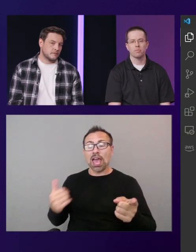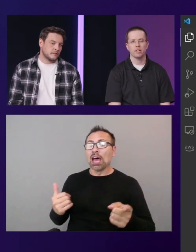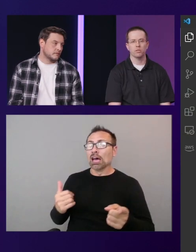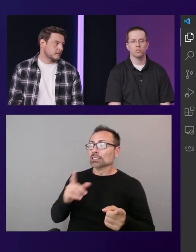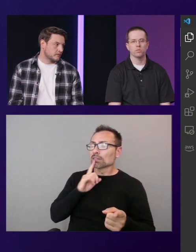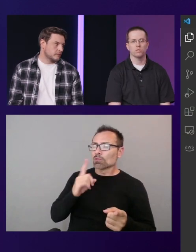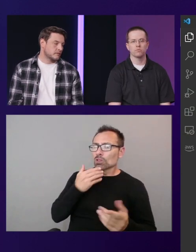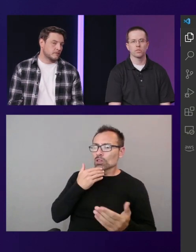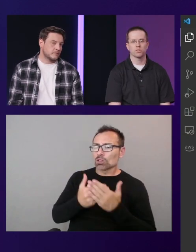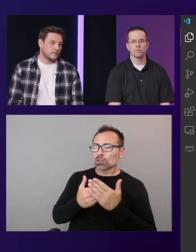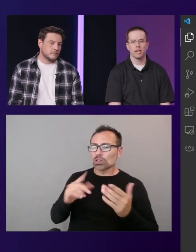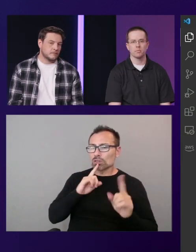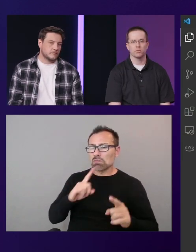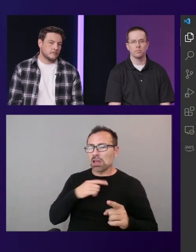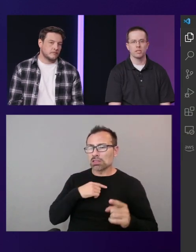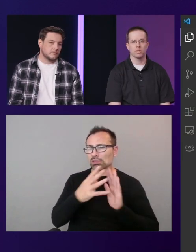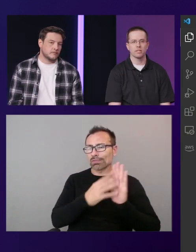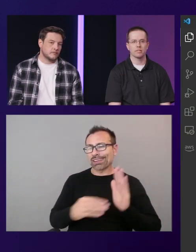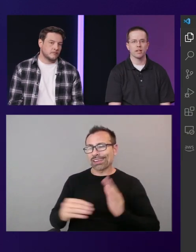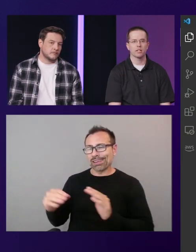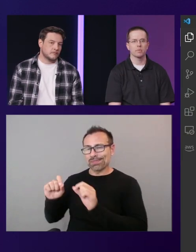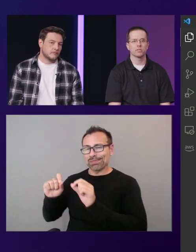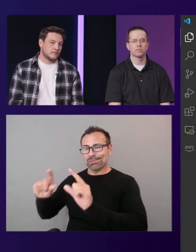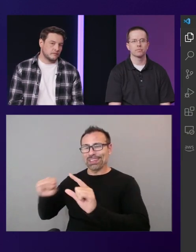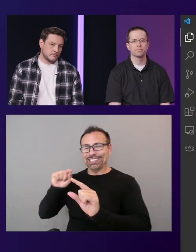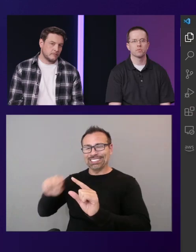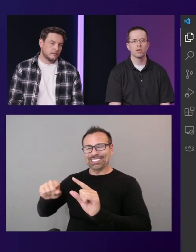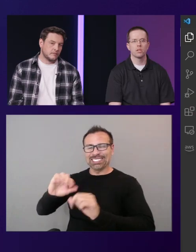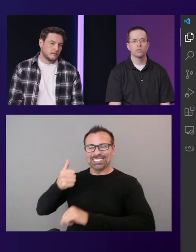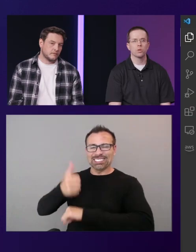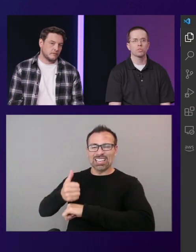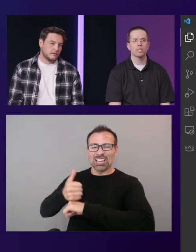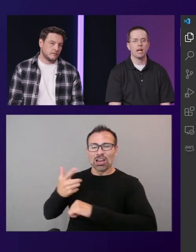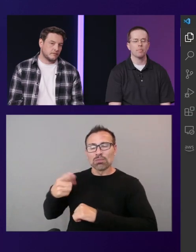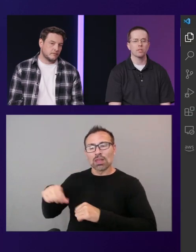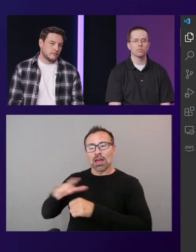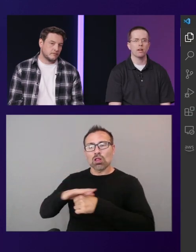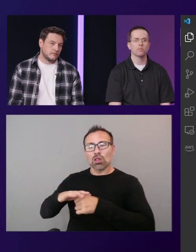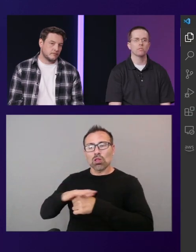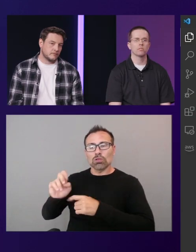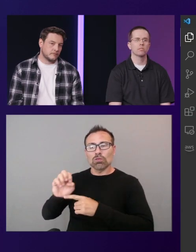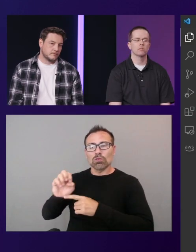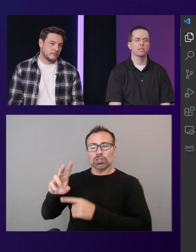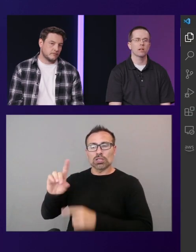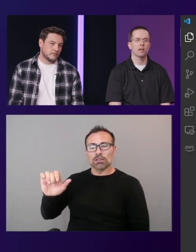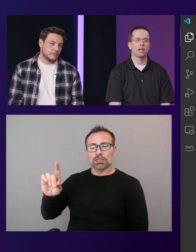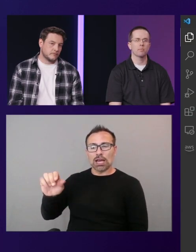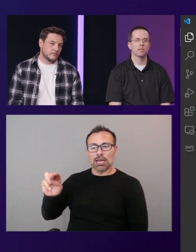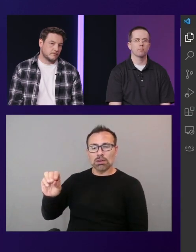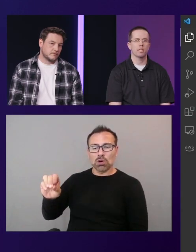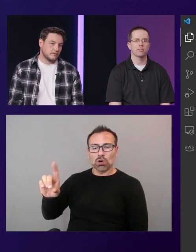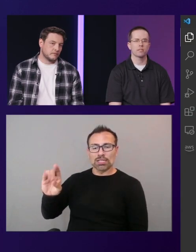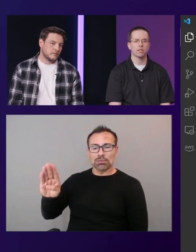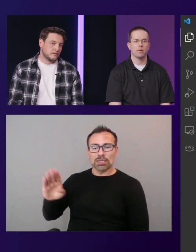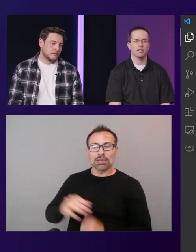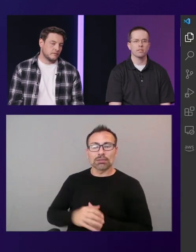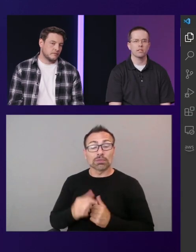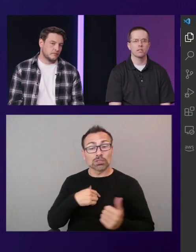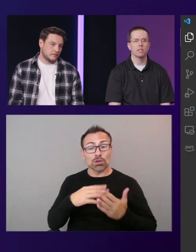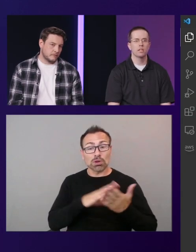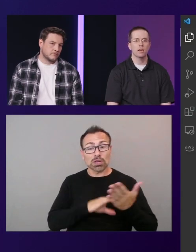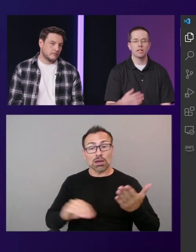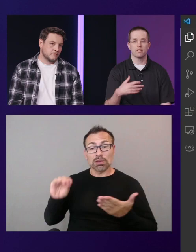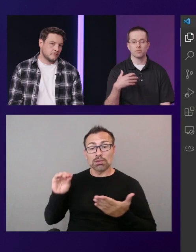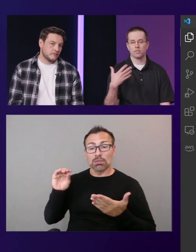set up that local version of DynamoDB running that Docker image. So I'm just going to copy those out, and I'm going to paste the commands